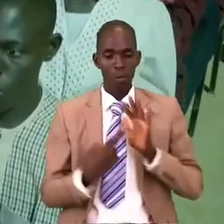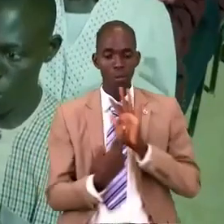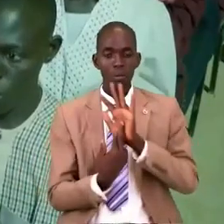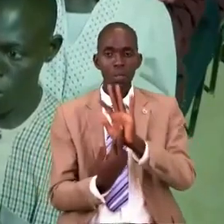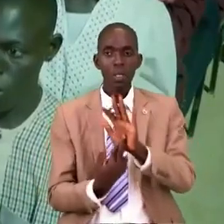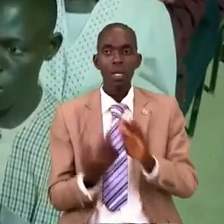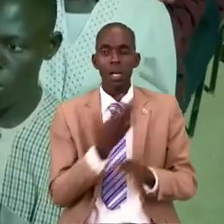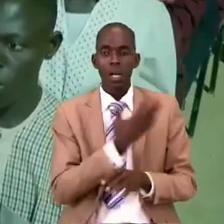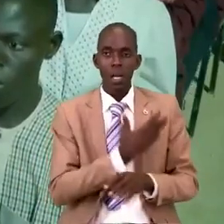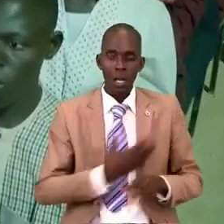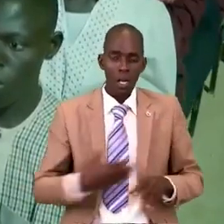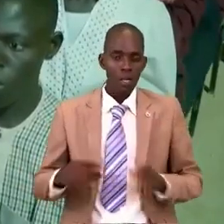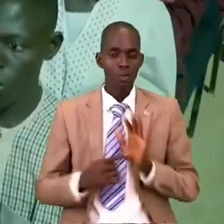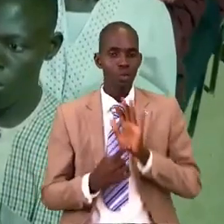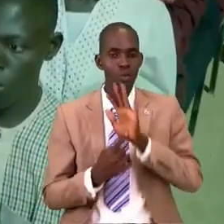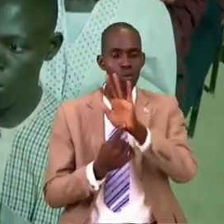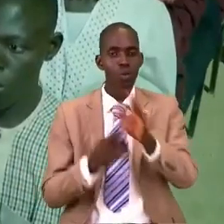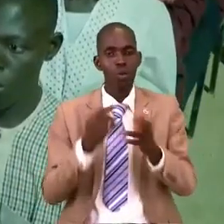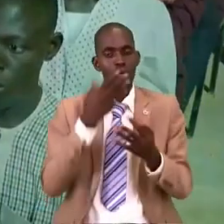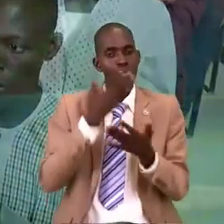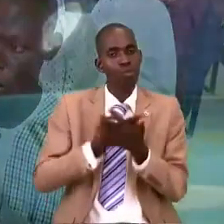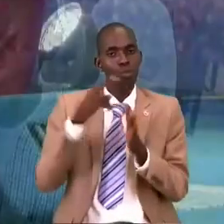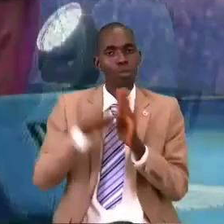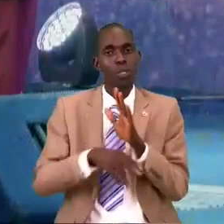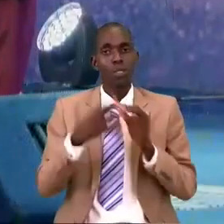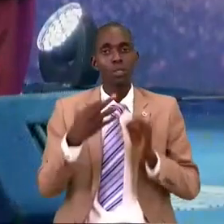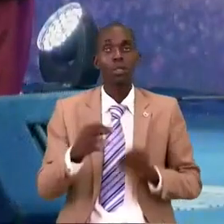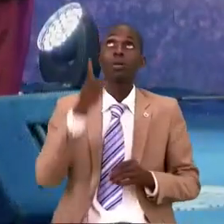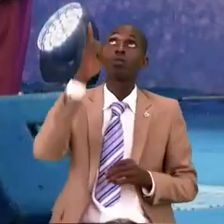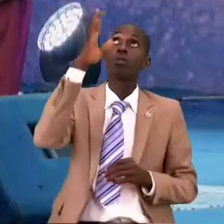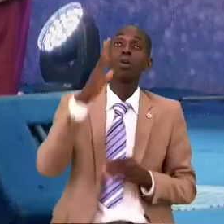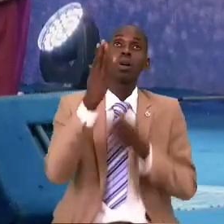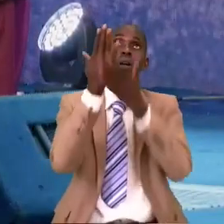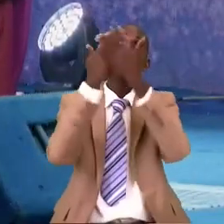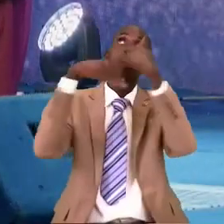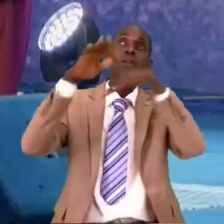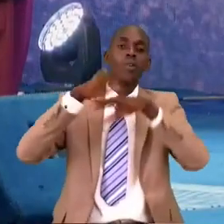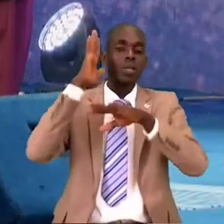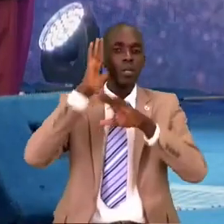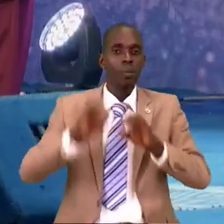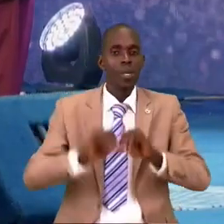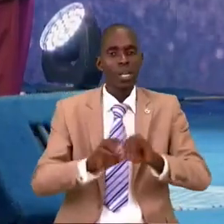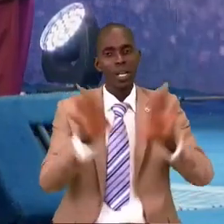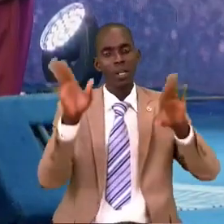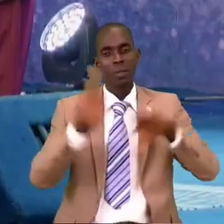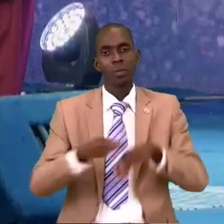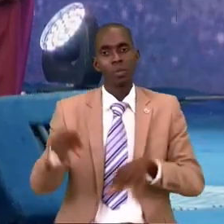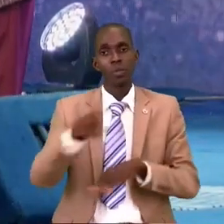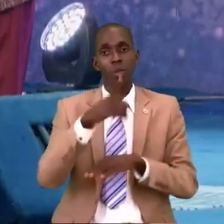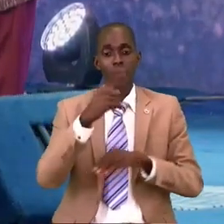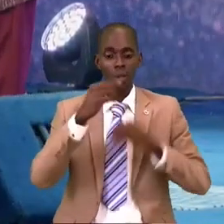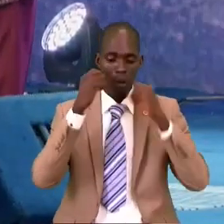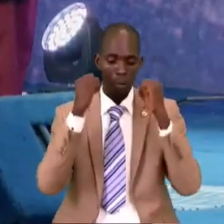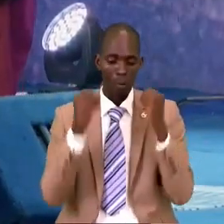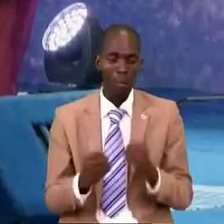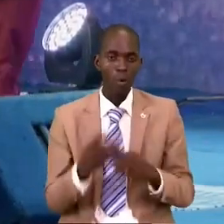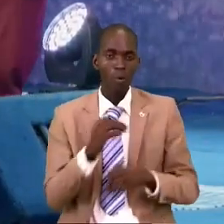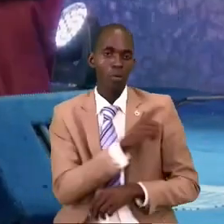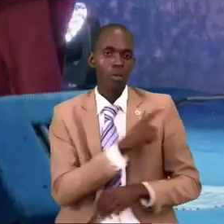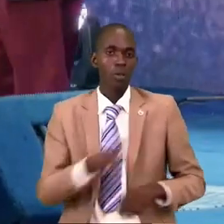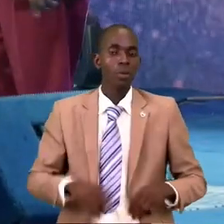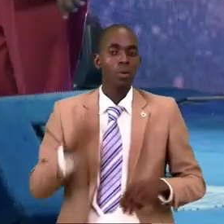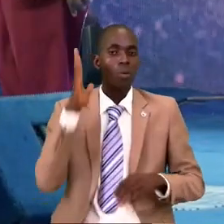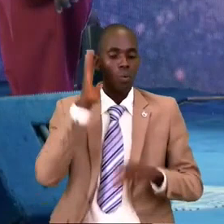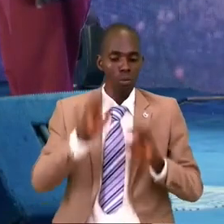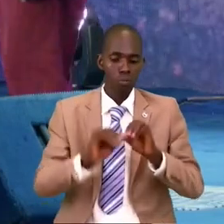power of the Lord will shine on you, and you will prove, you will know, you will experience day after